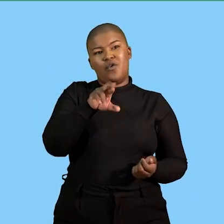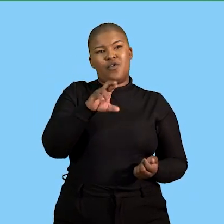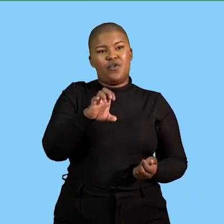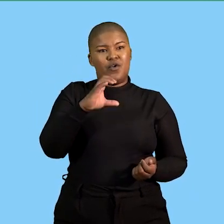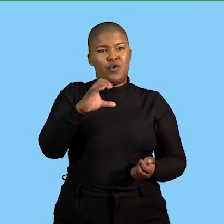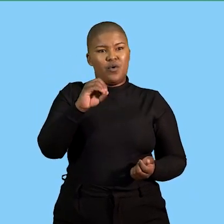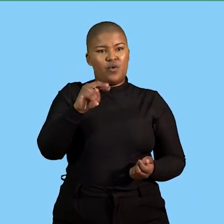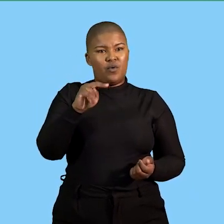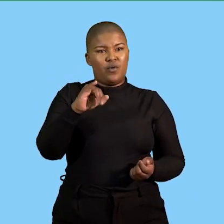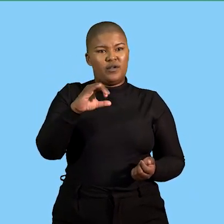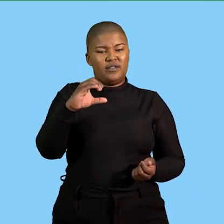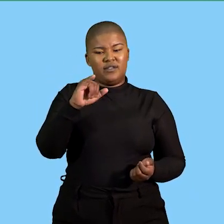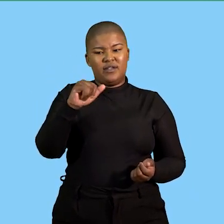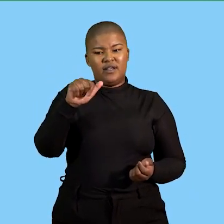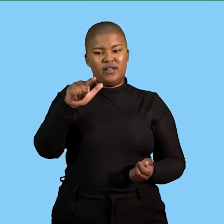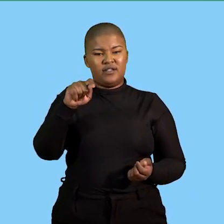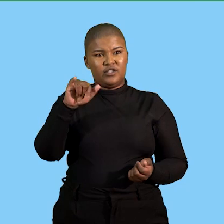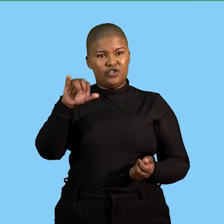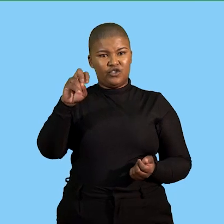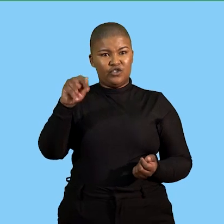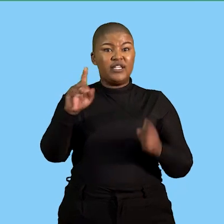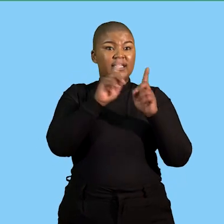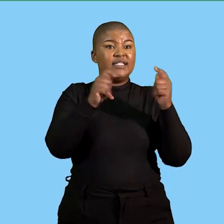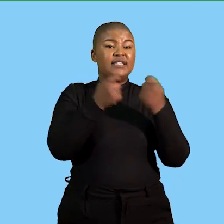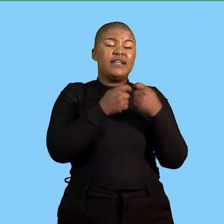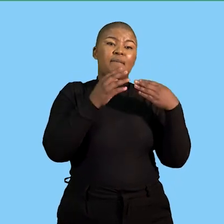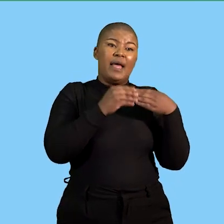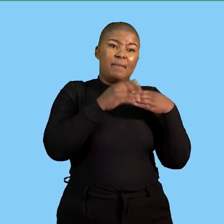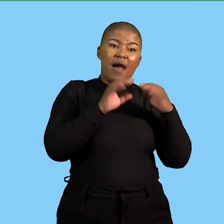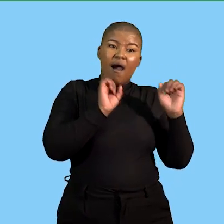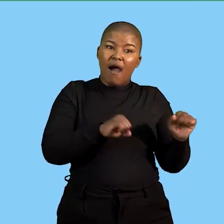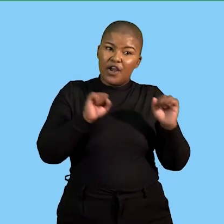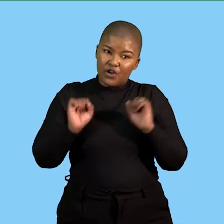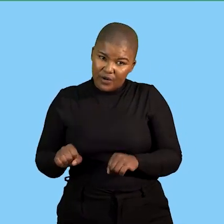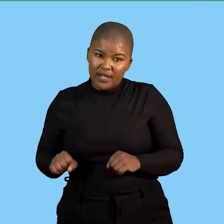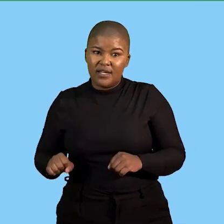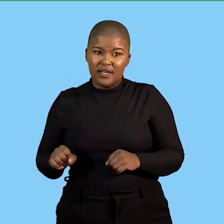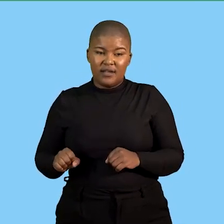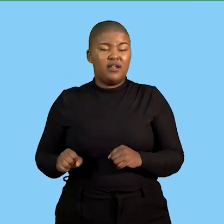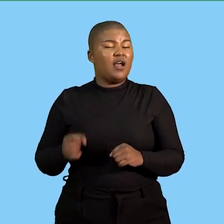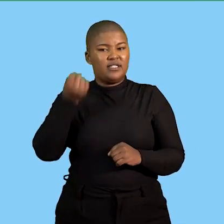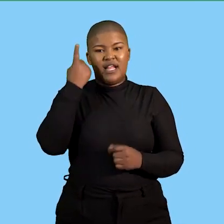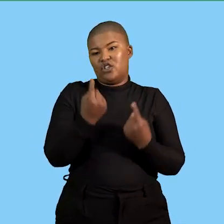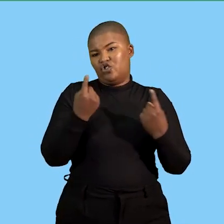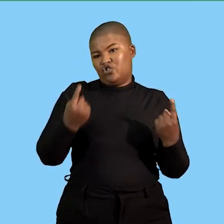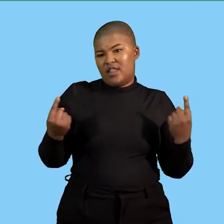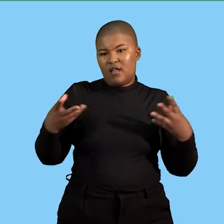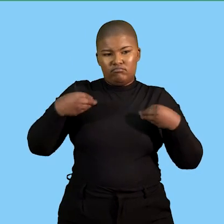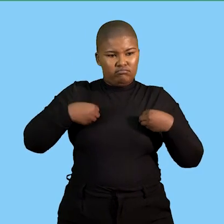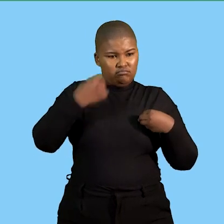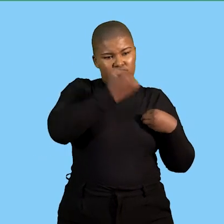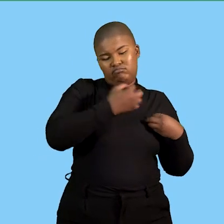an agreement and reach consensus, especially after the conflict they have suffered or they